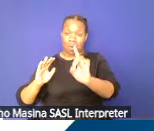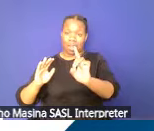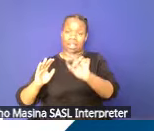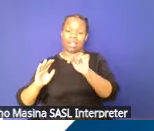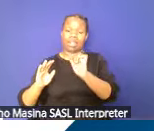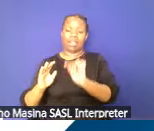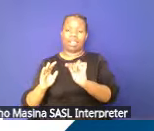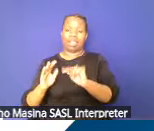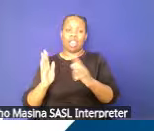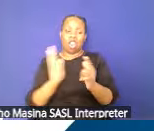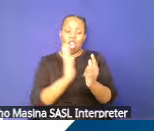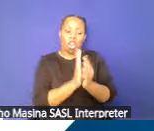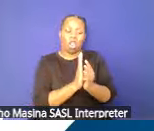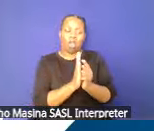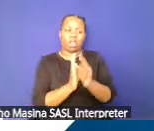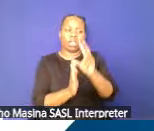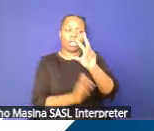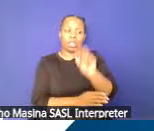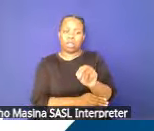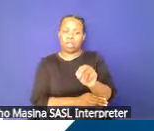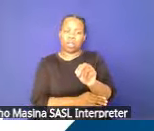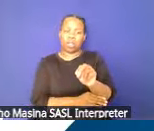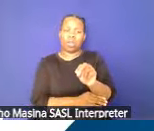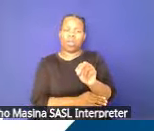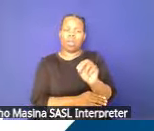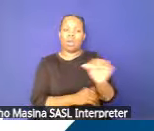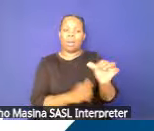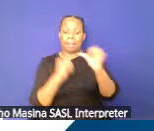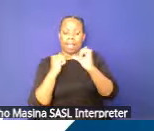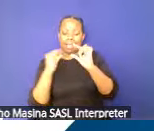says, not otherwise recoverable.